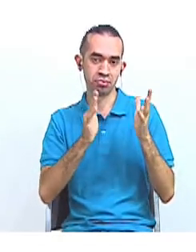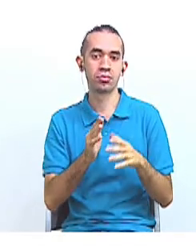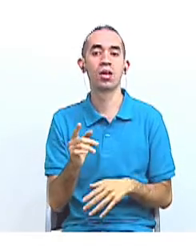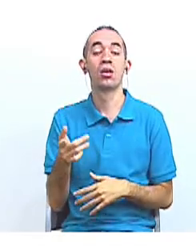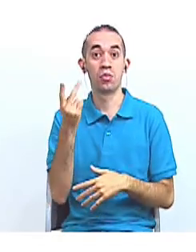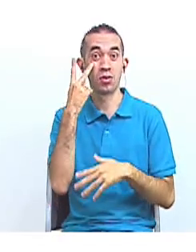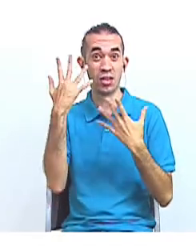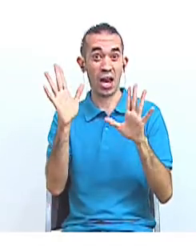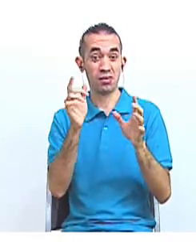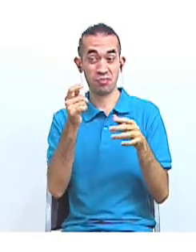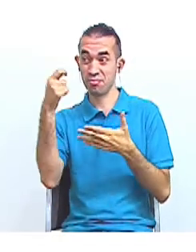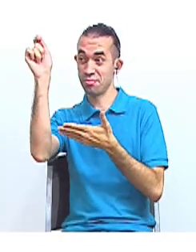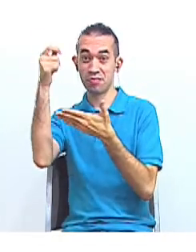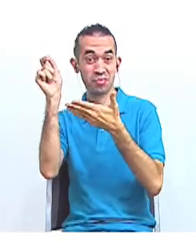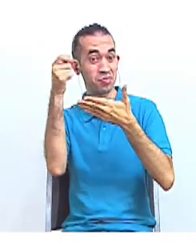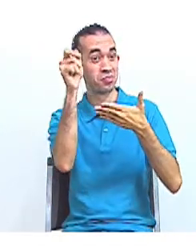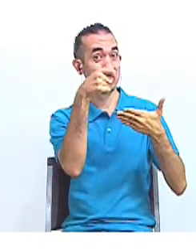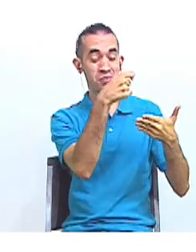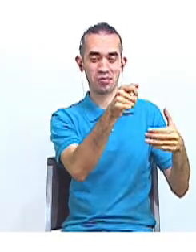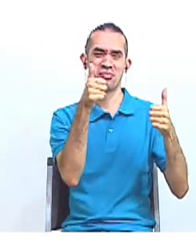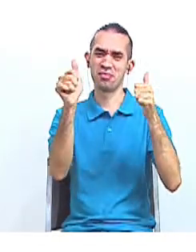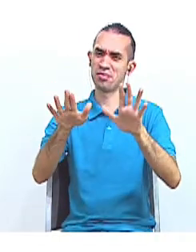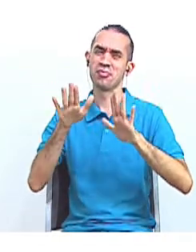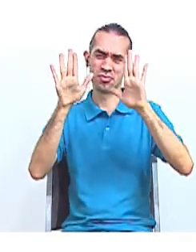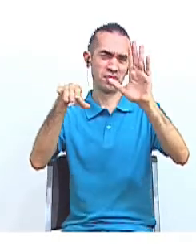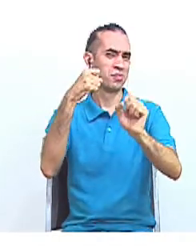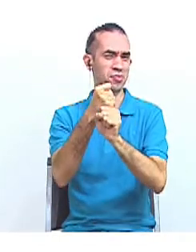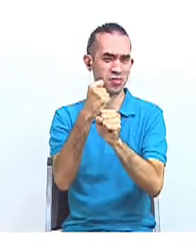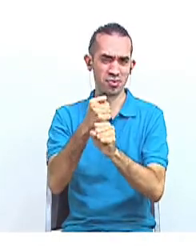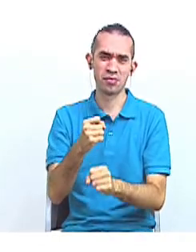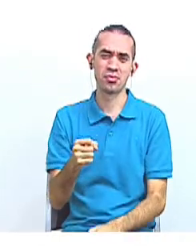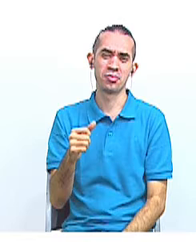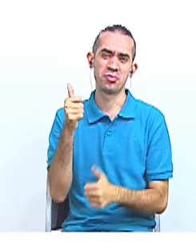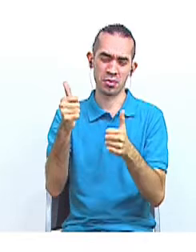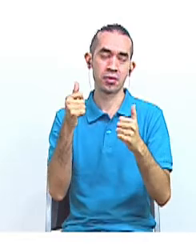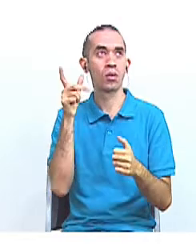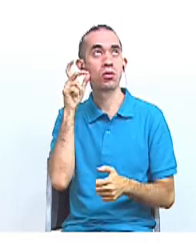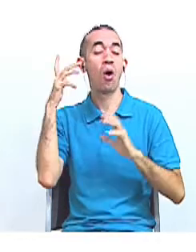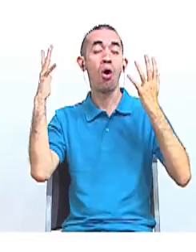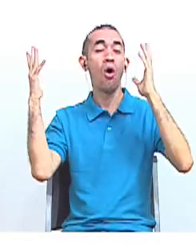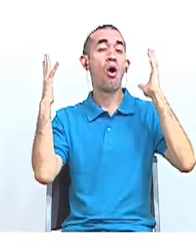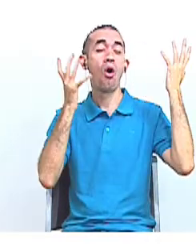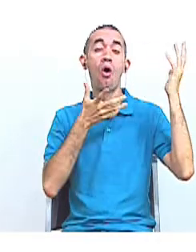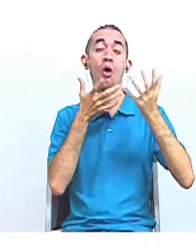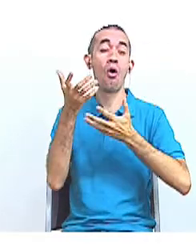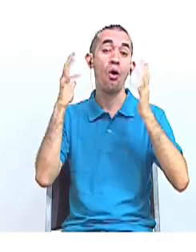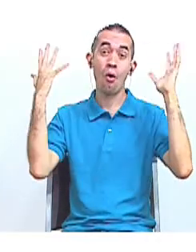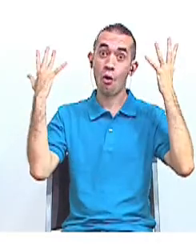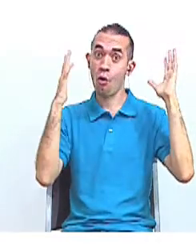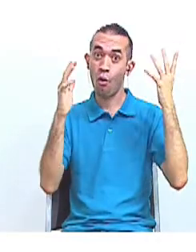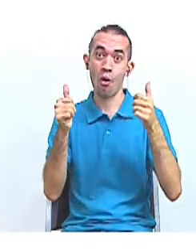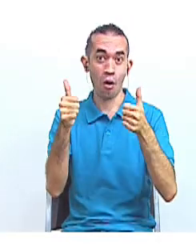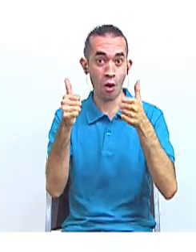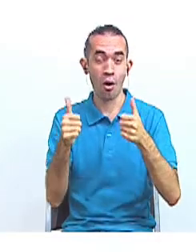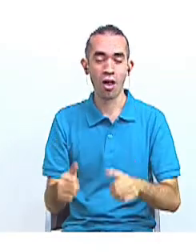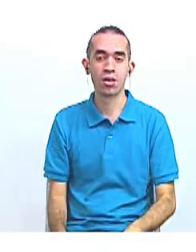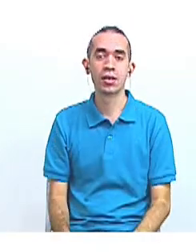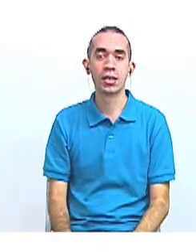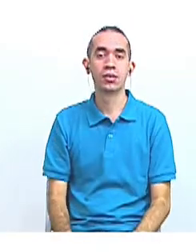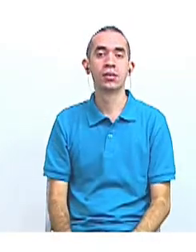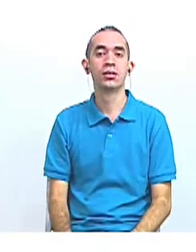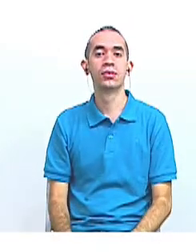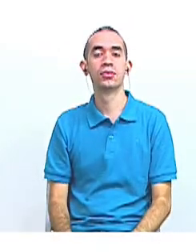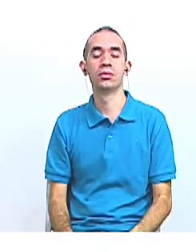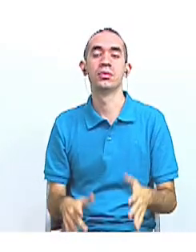right? Excellent job. Very, very good. Okay, so now at this point,